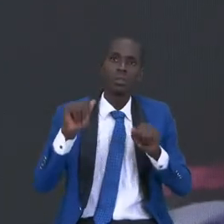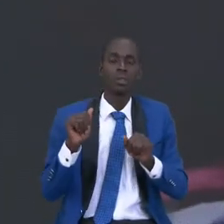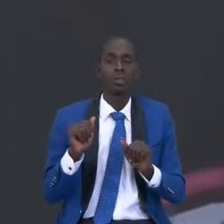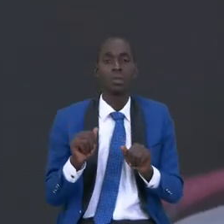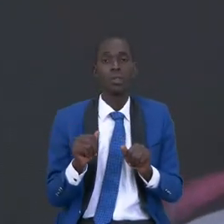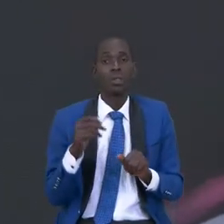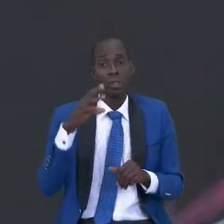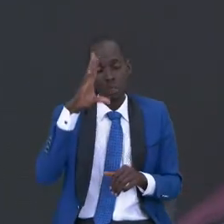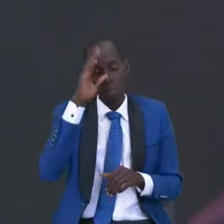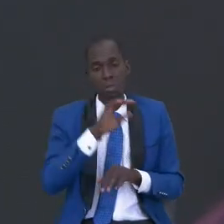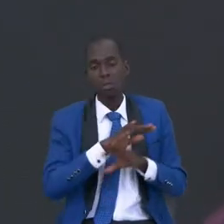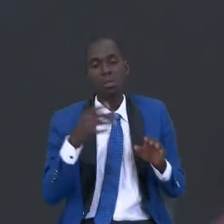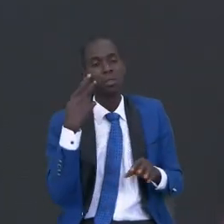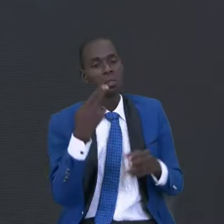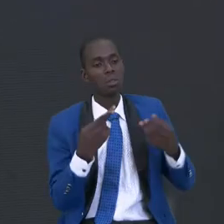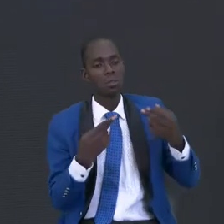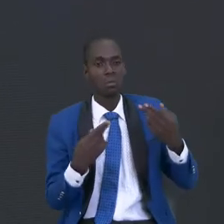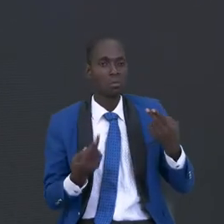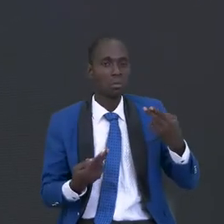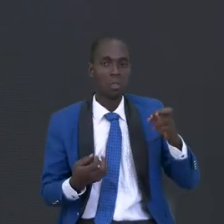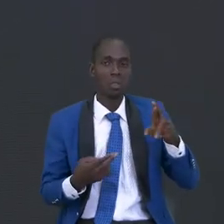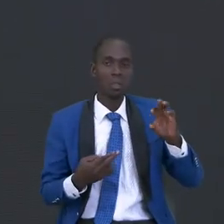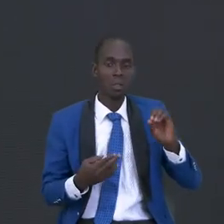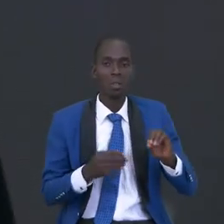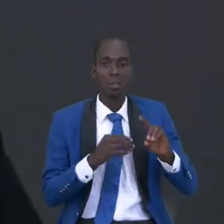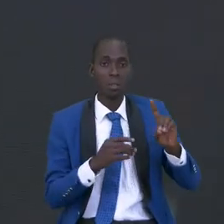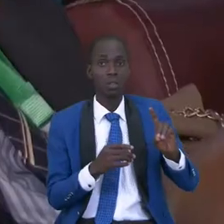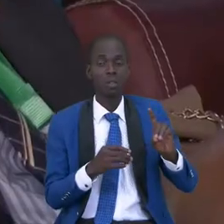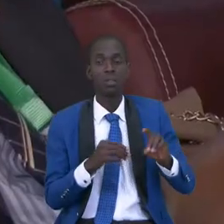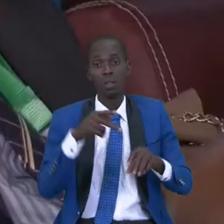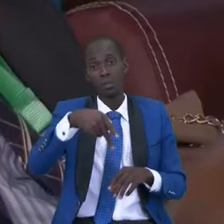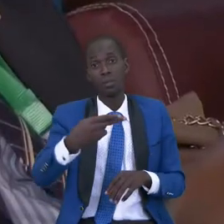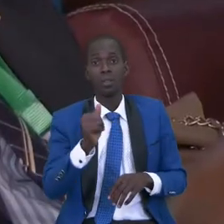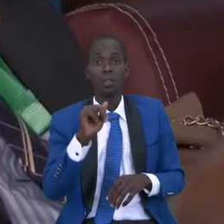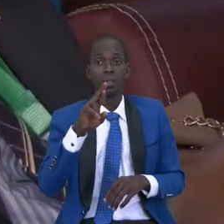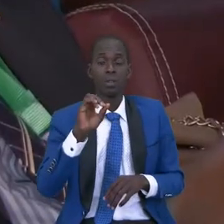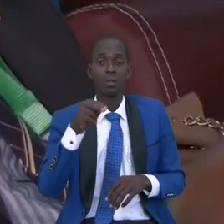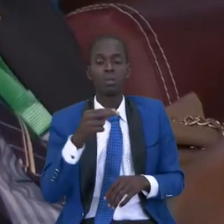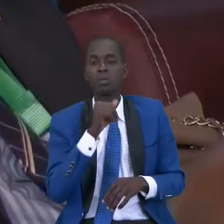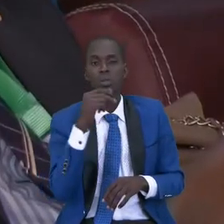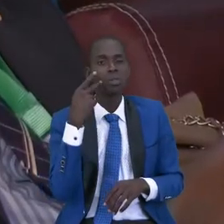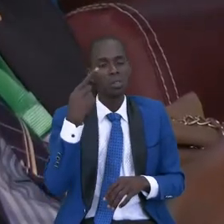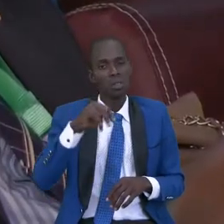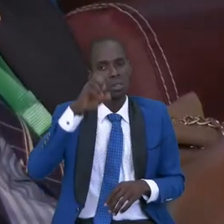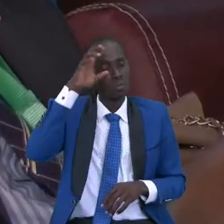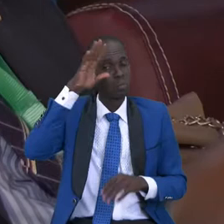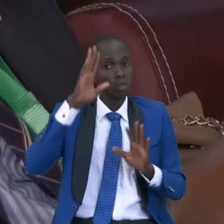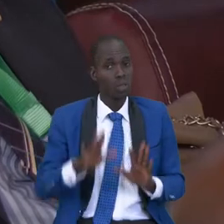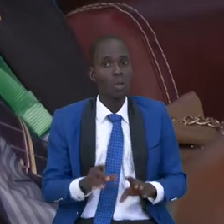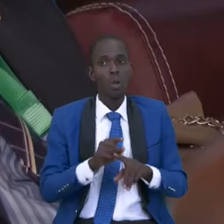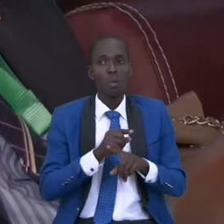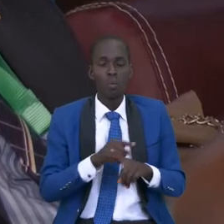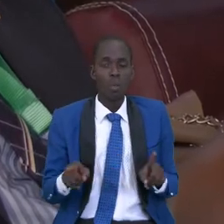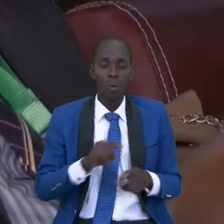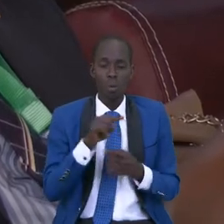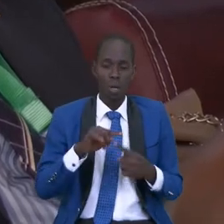see those magicians. Yes, he saw them. He didn't think of them. When I think of the invisible, the